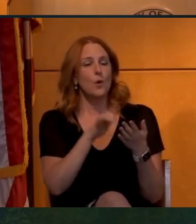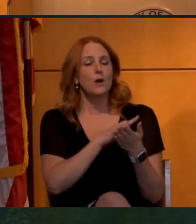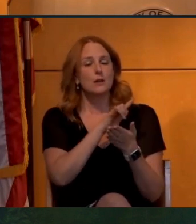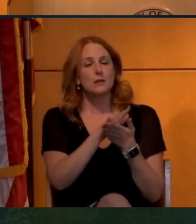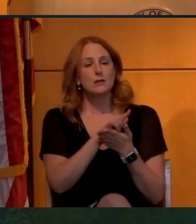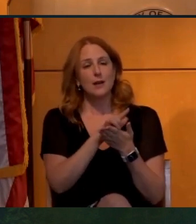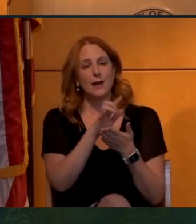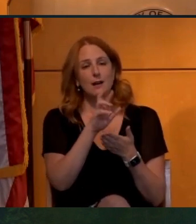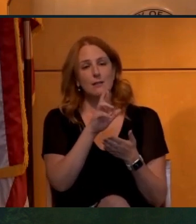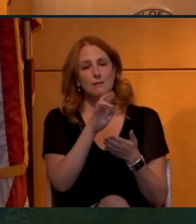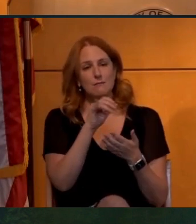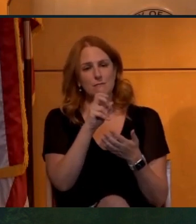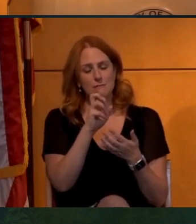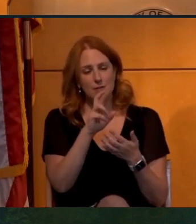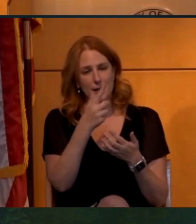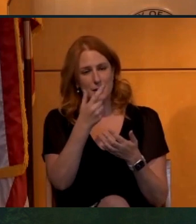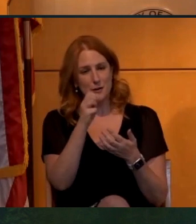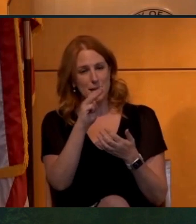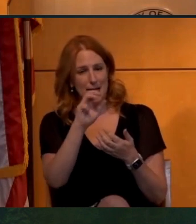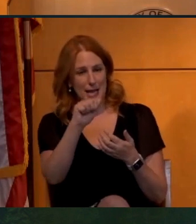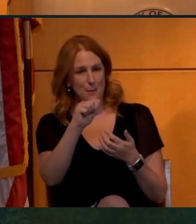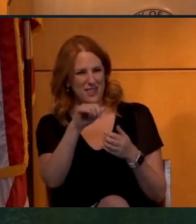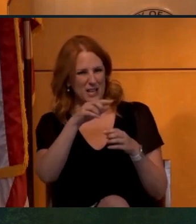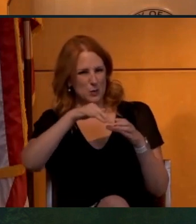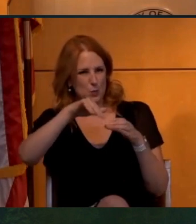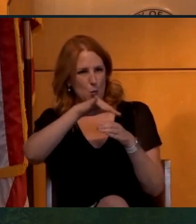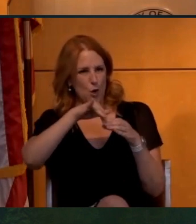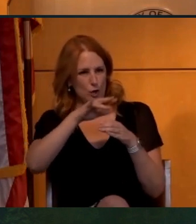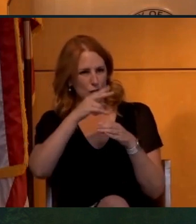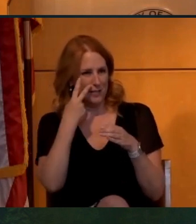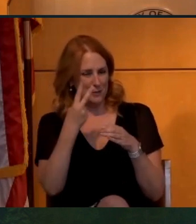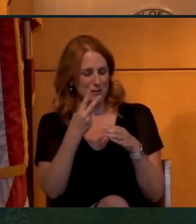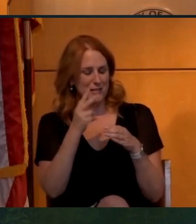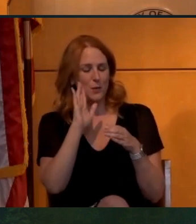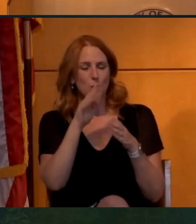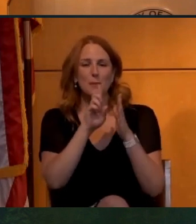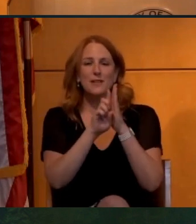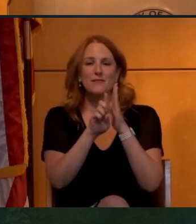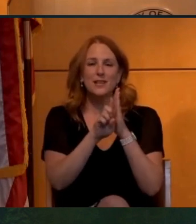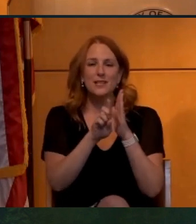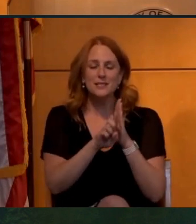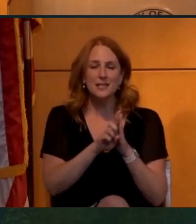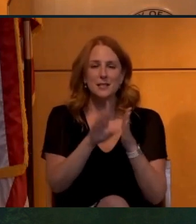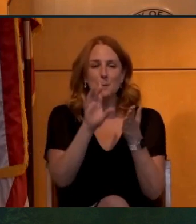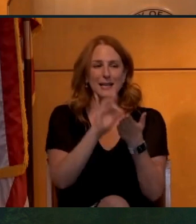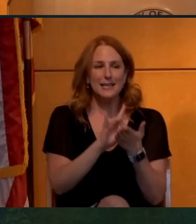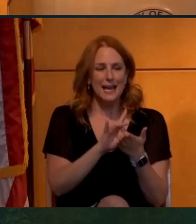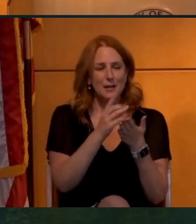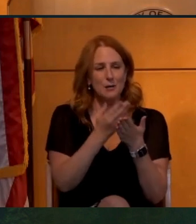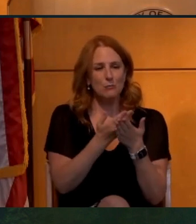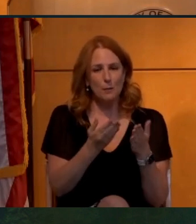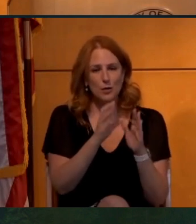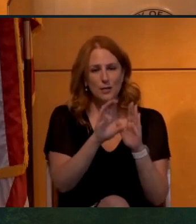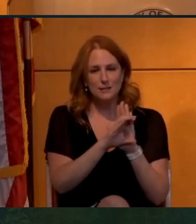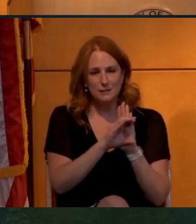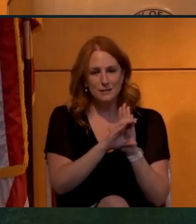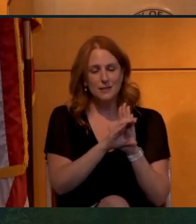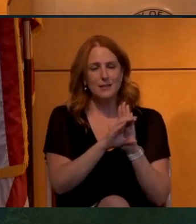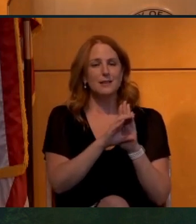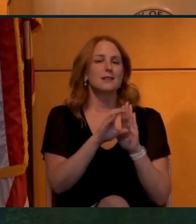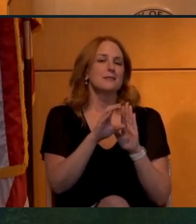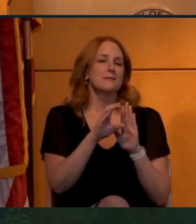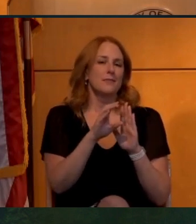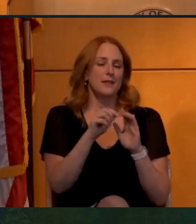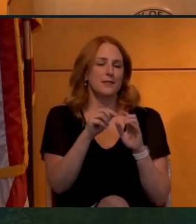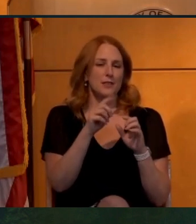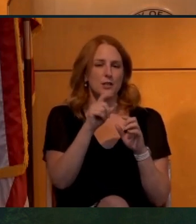which is a swirl on the lunar swirl on the near side. So they'll be investigating the magnetic properties and getting at the origin of the lunar